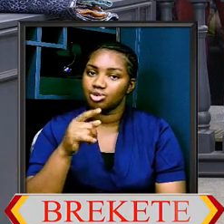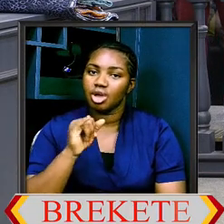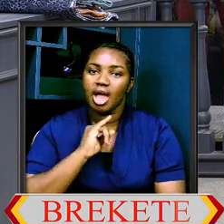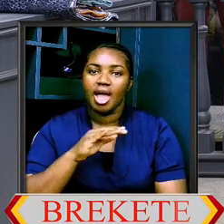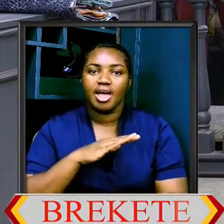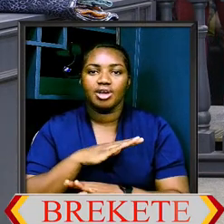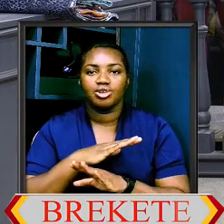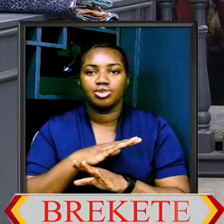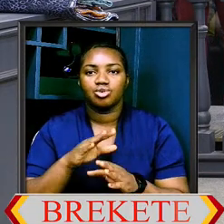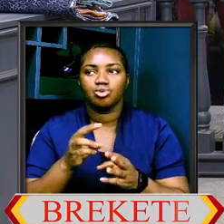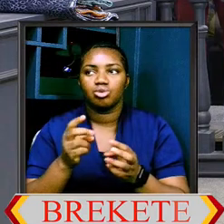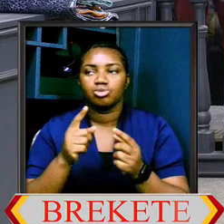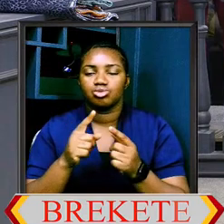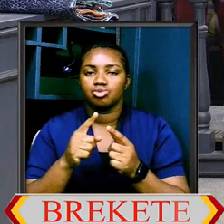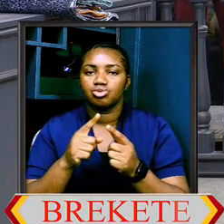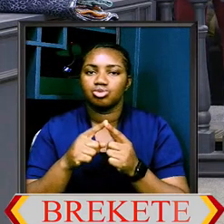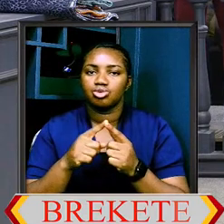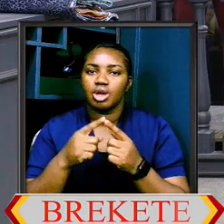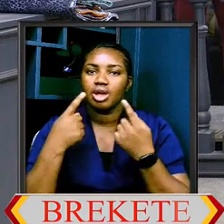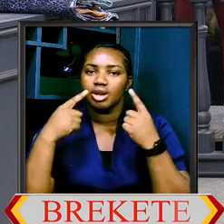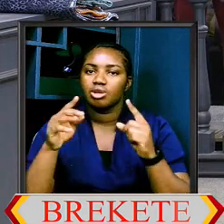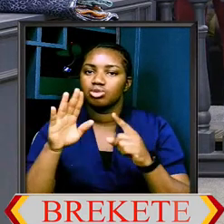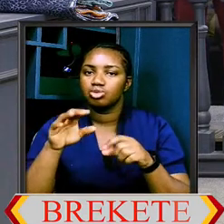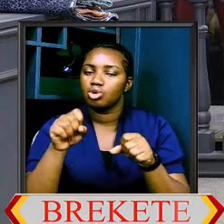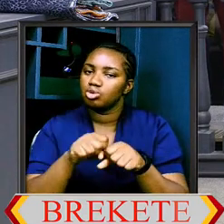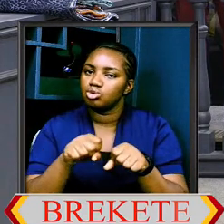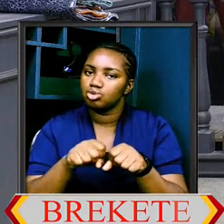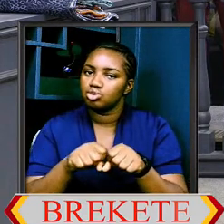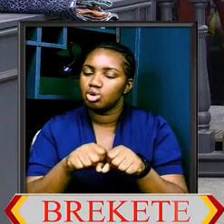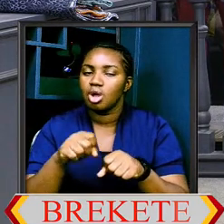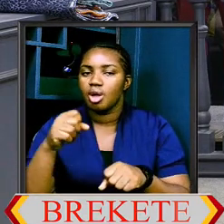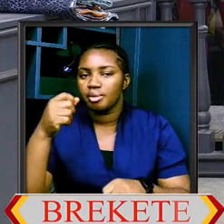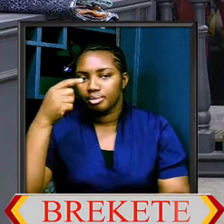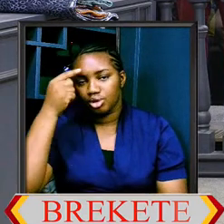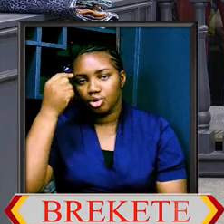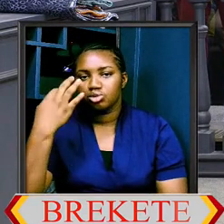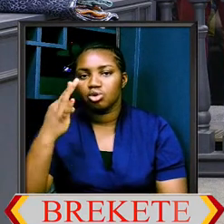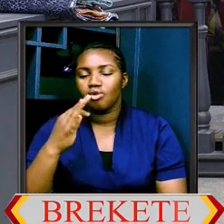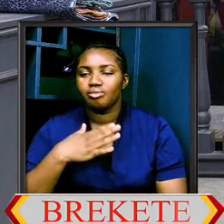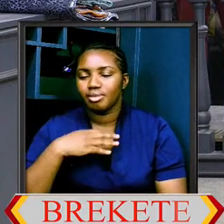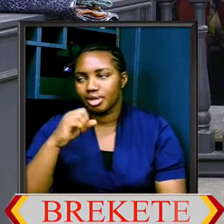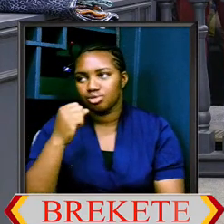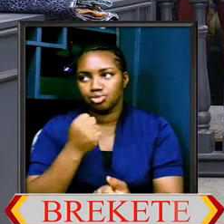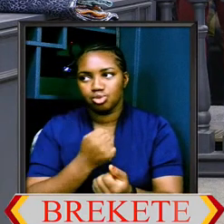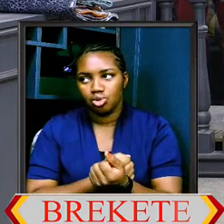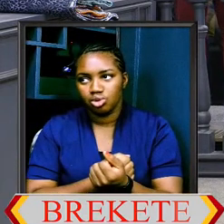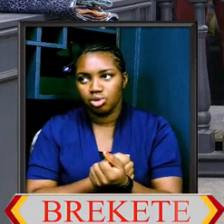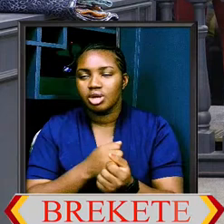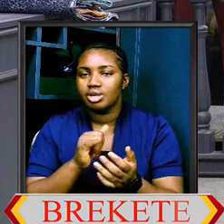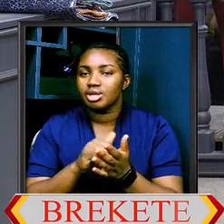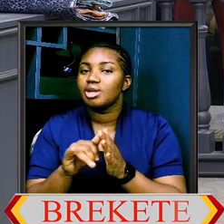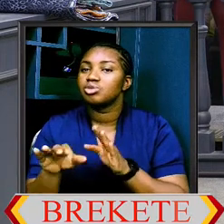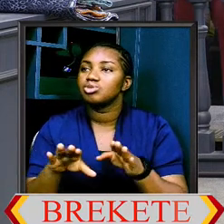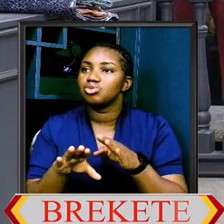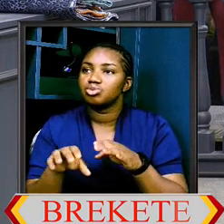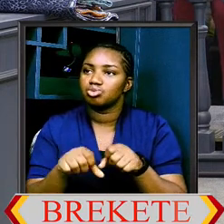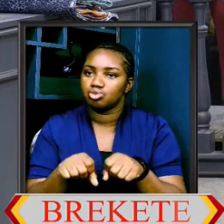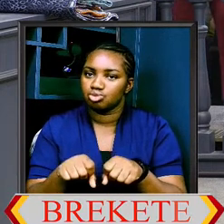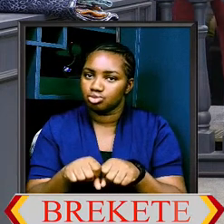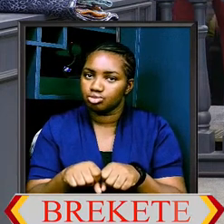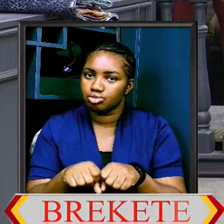no go advertise your shoes because of my son where they do shoe. Yes,